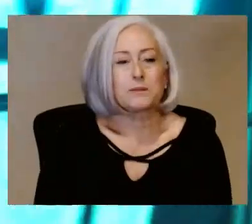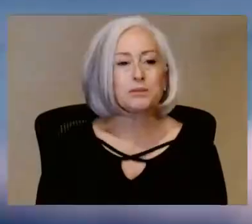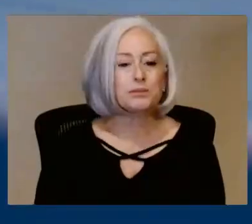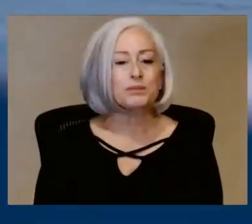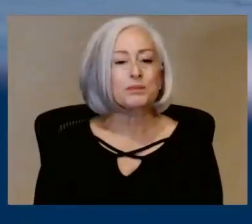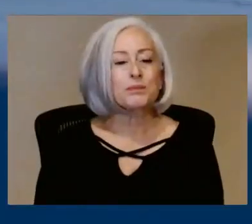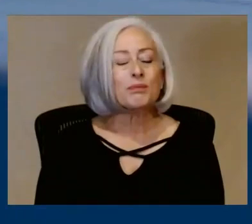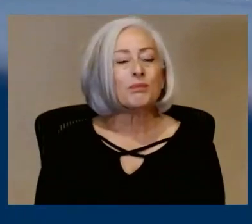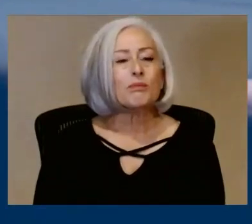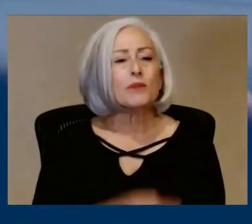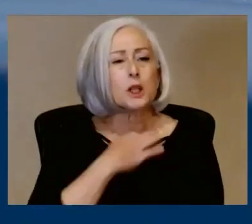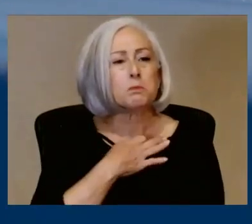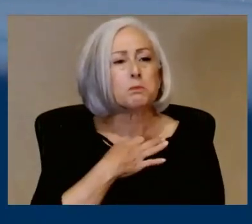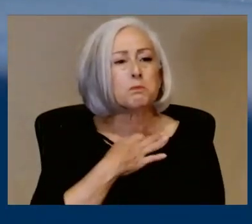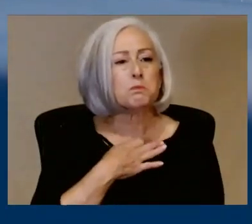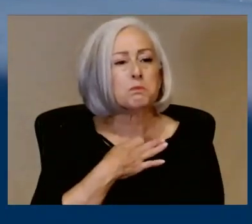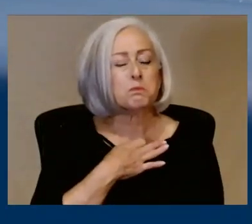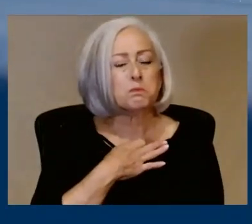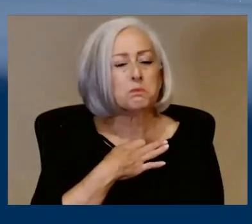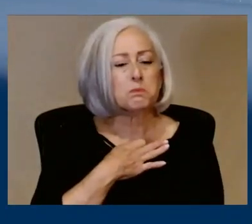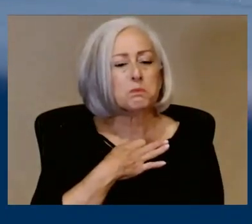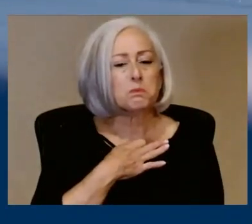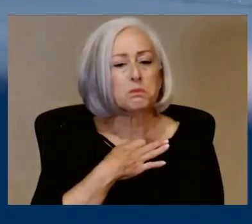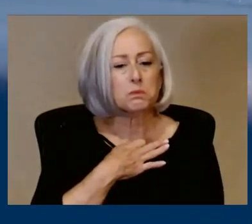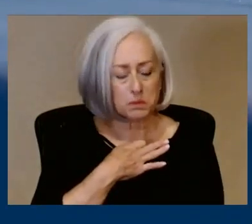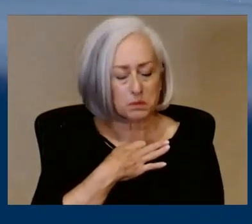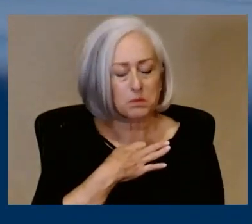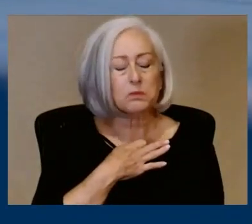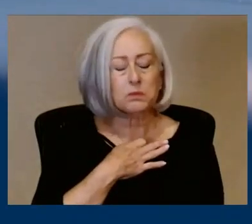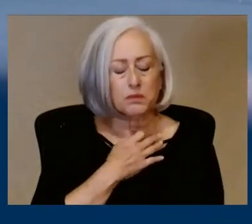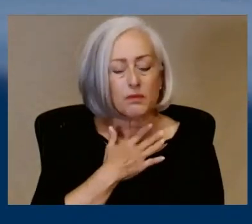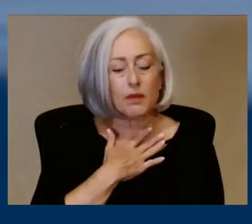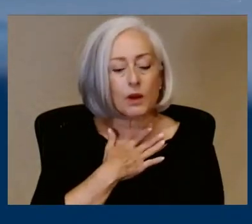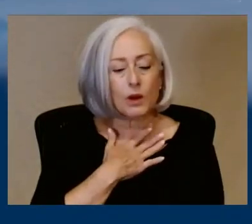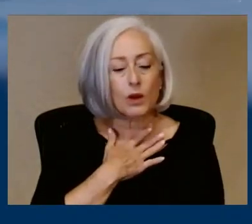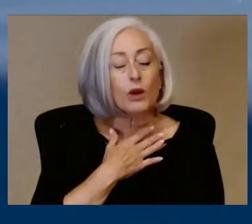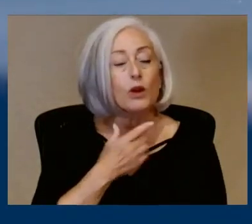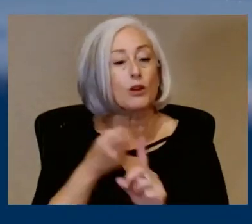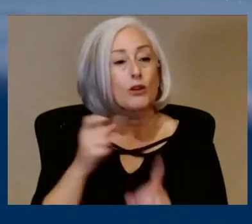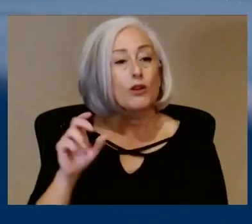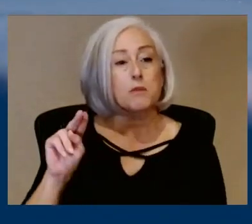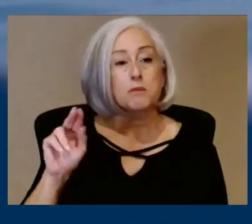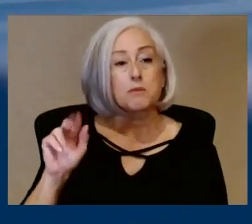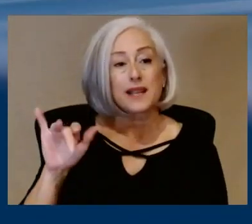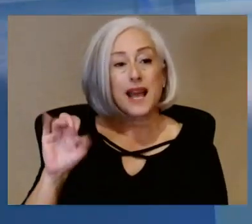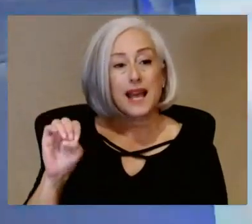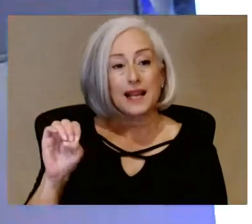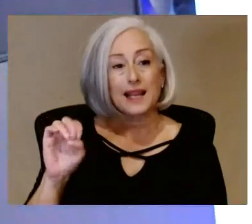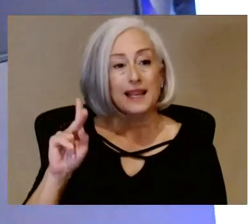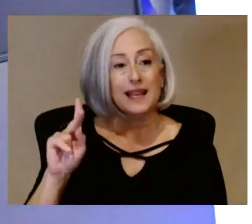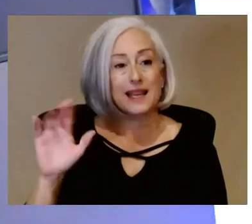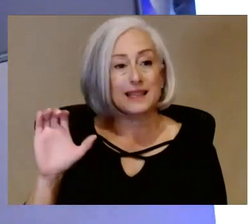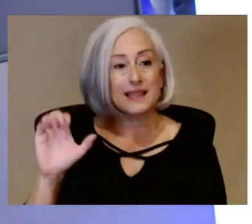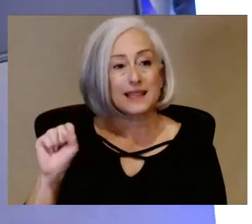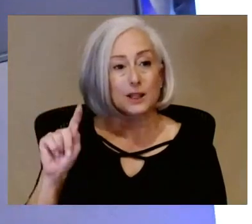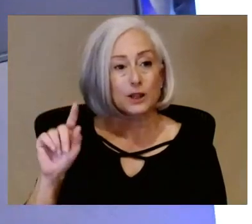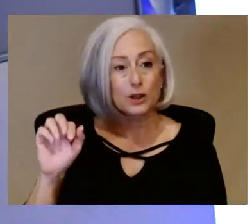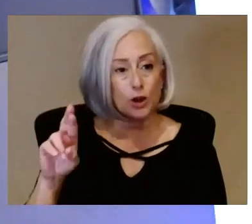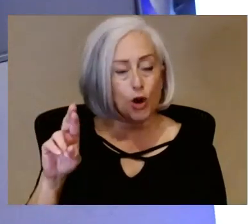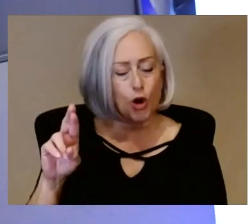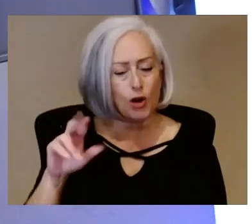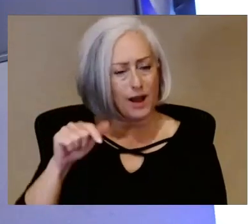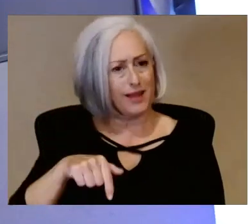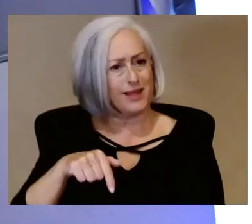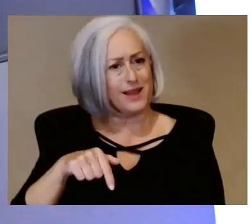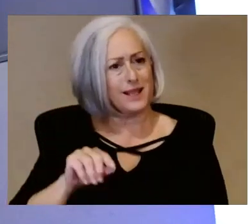about, okay, so this is from Natalie with the Kansas City Star. How long do you think this wave could